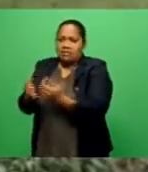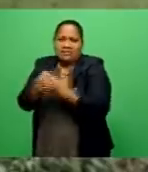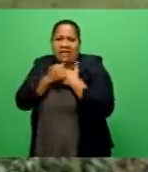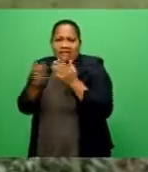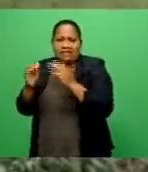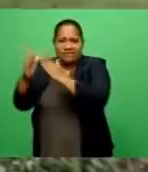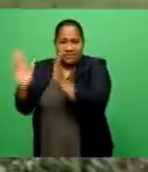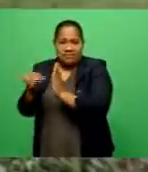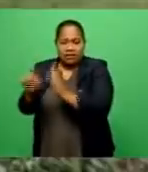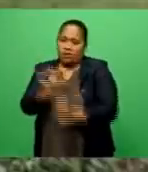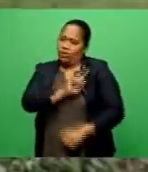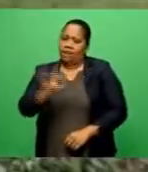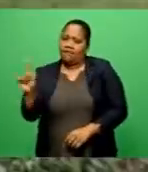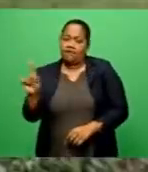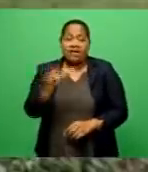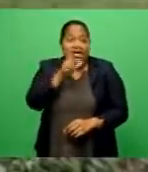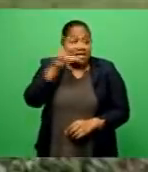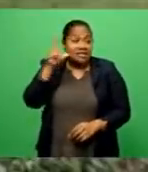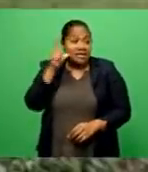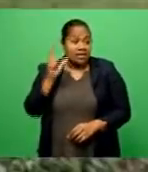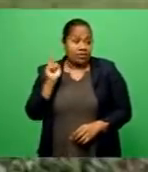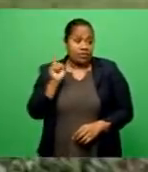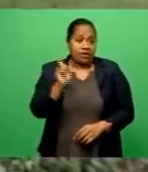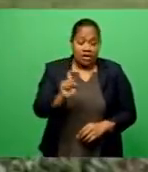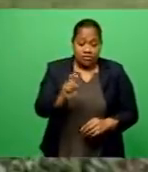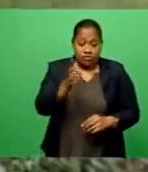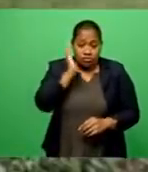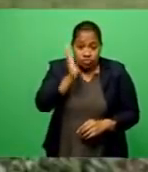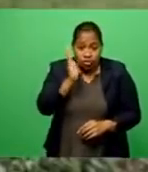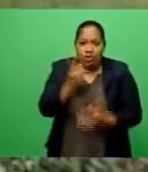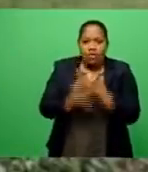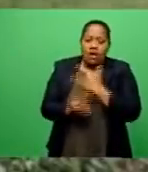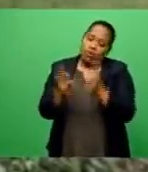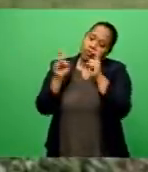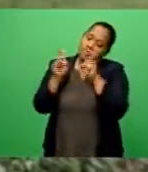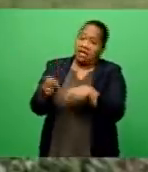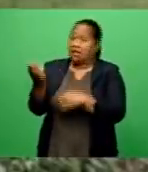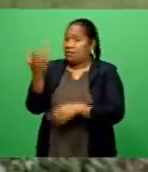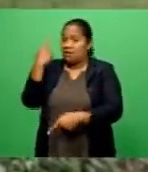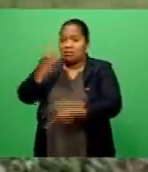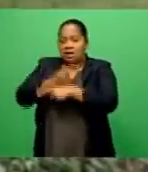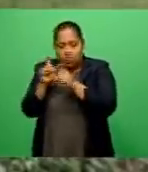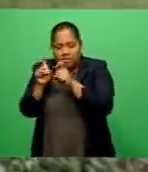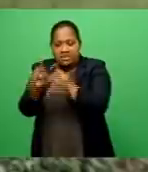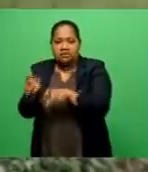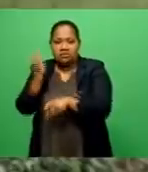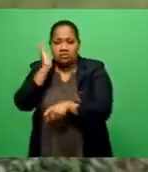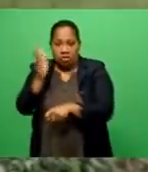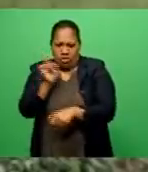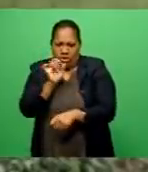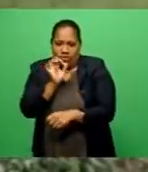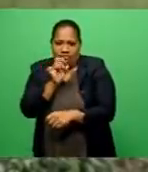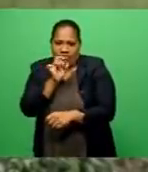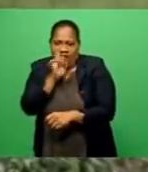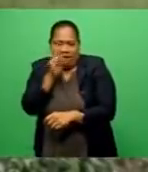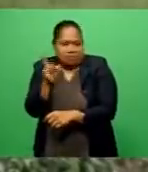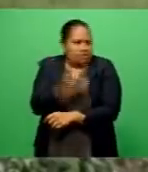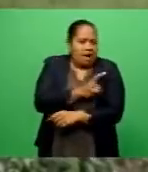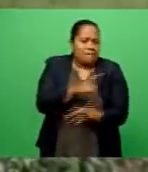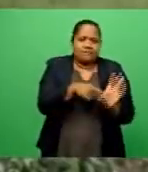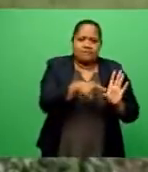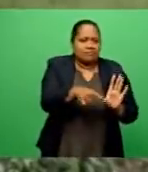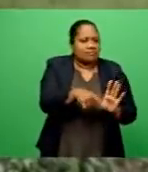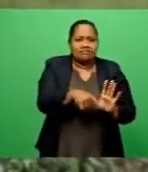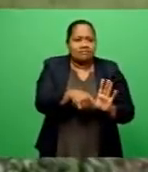we came to school and we stay last night in school. We can't come outside just because the